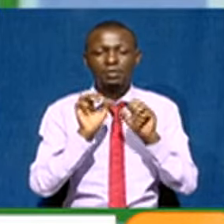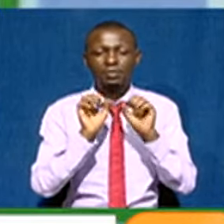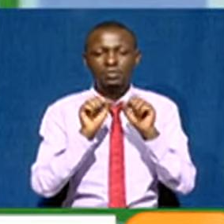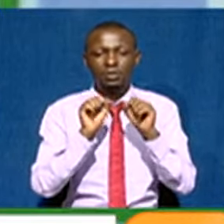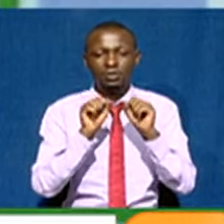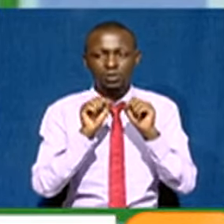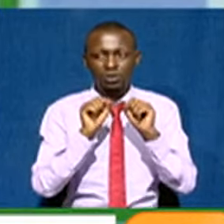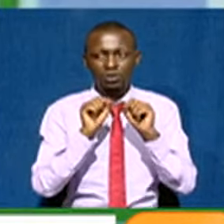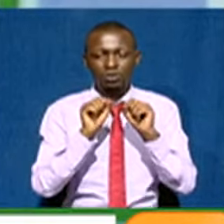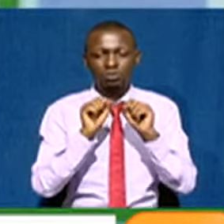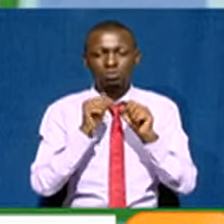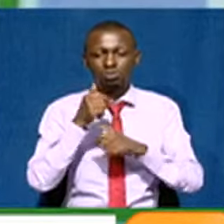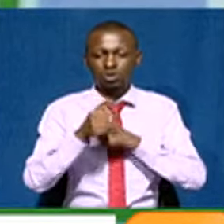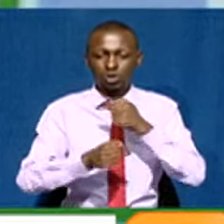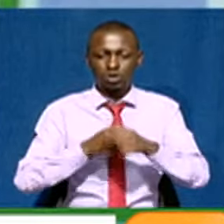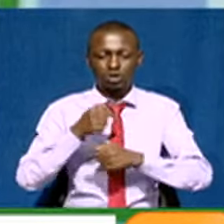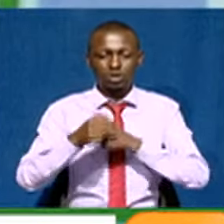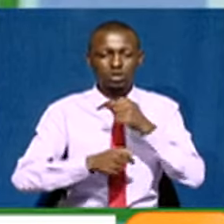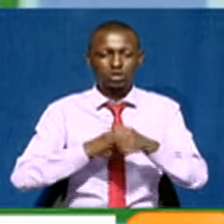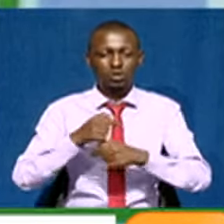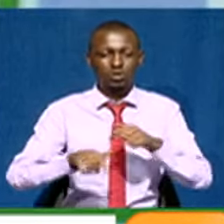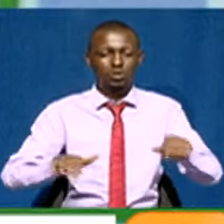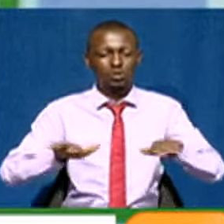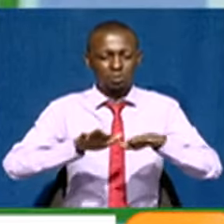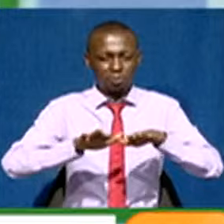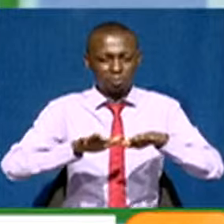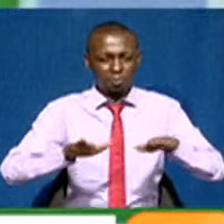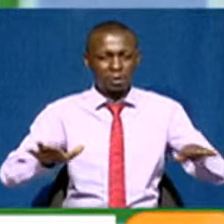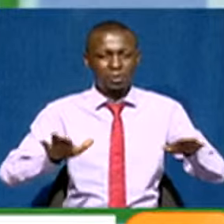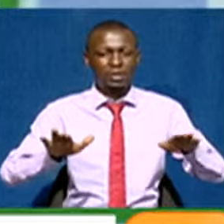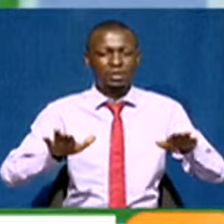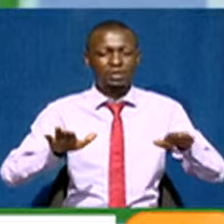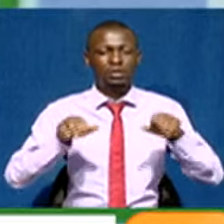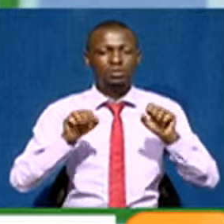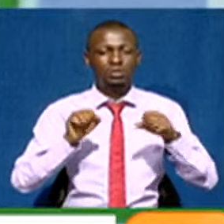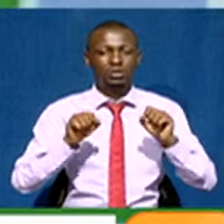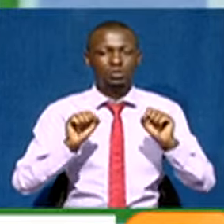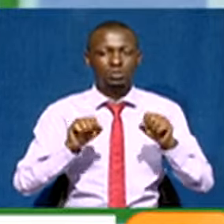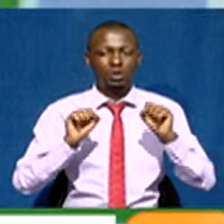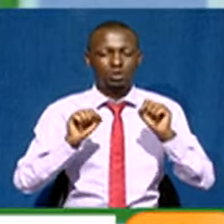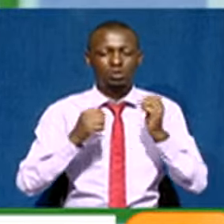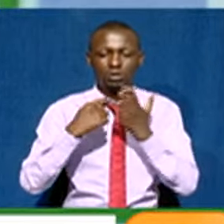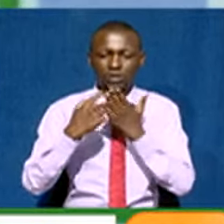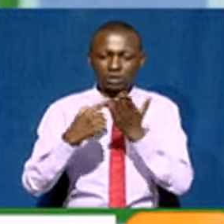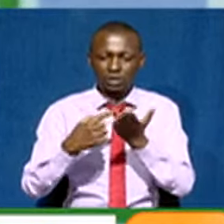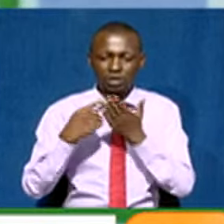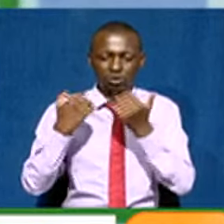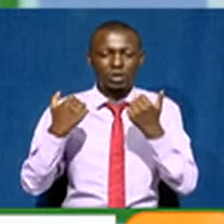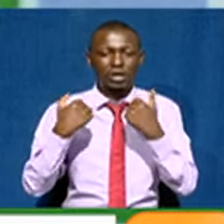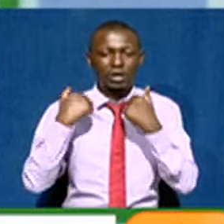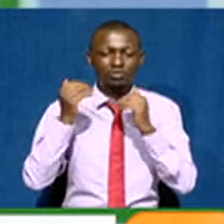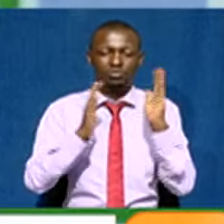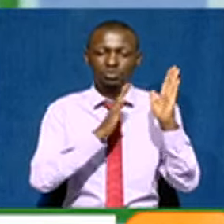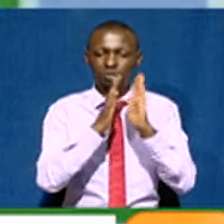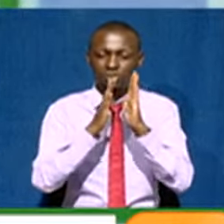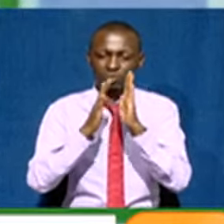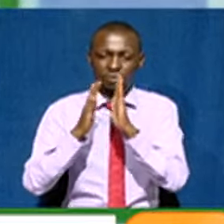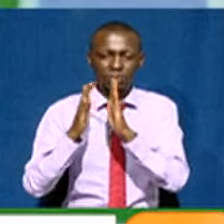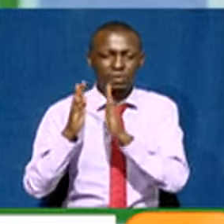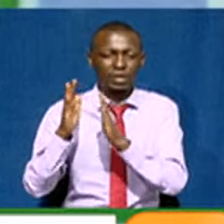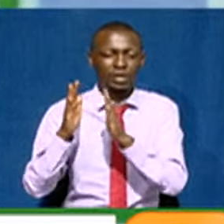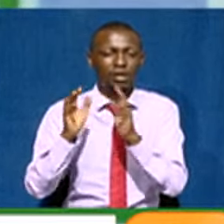become a member for life. So that was one of our dreams, and we ask ourselves what is it that you can do. And we said we